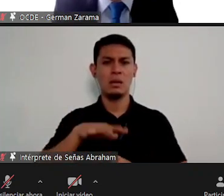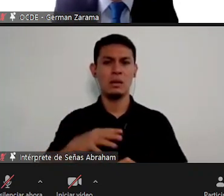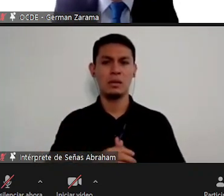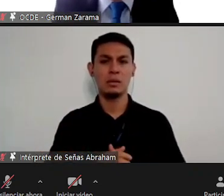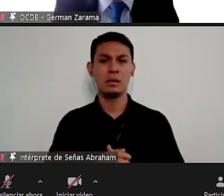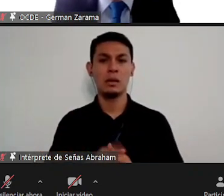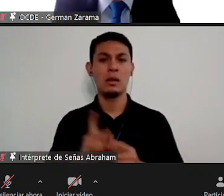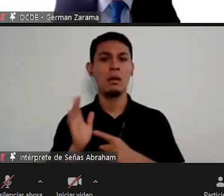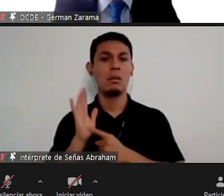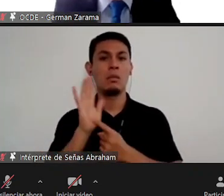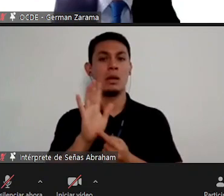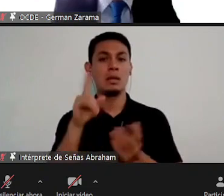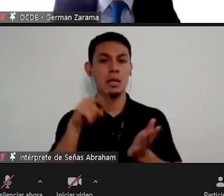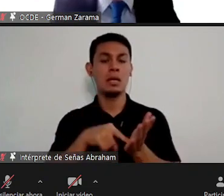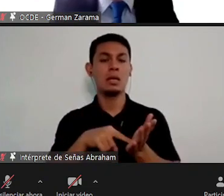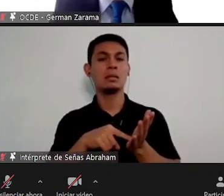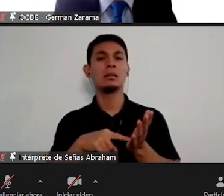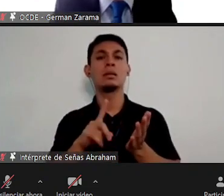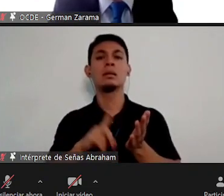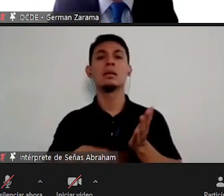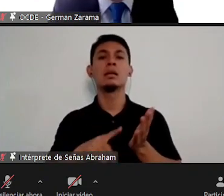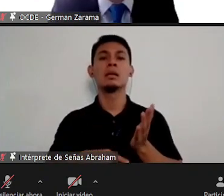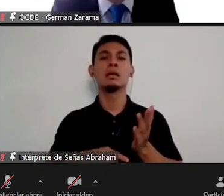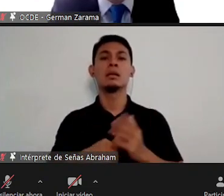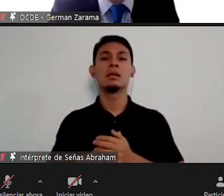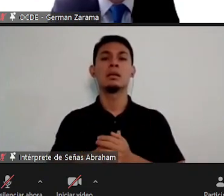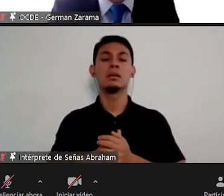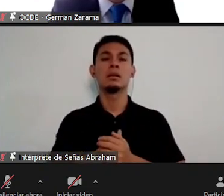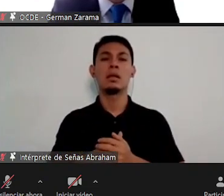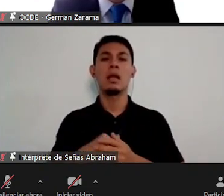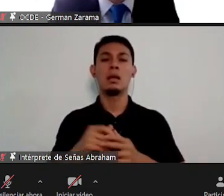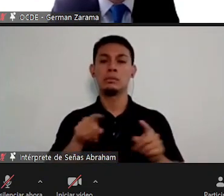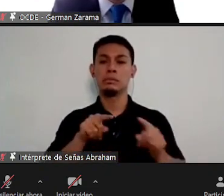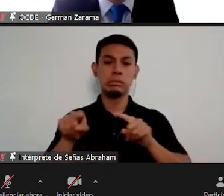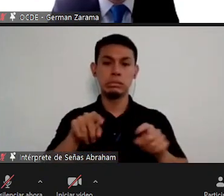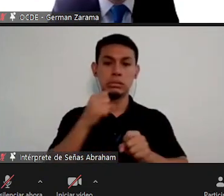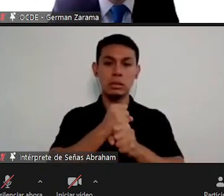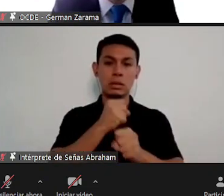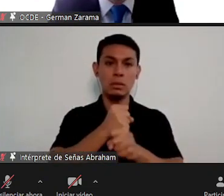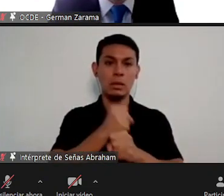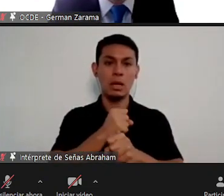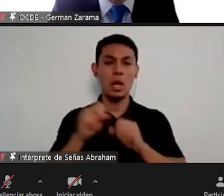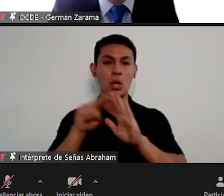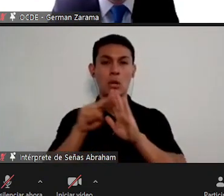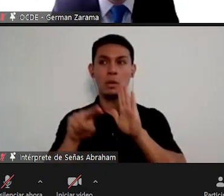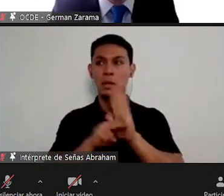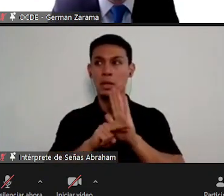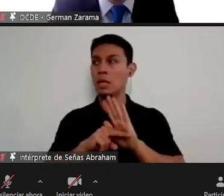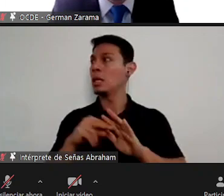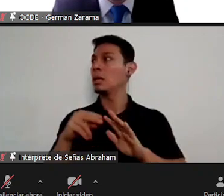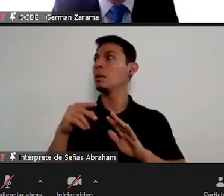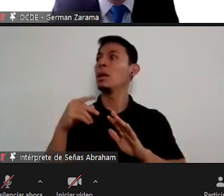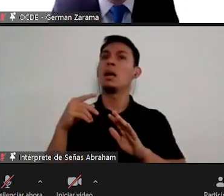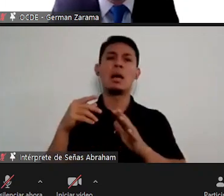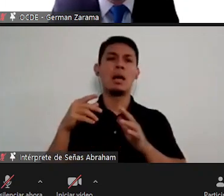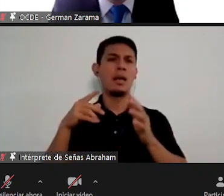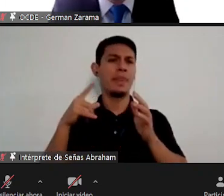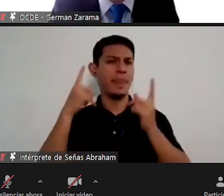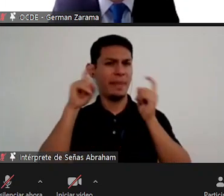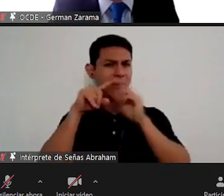regional pvd and then we also have the high the